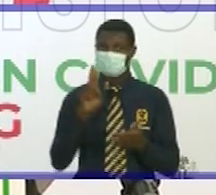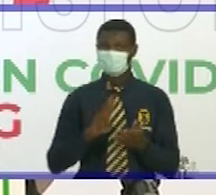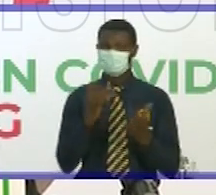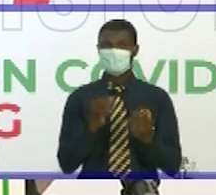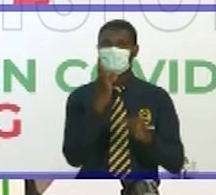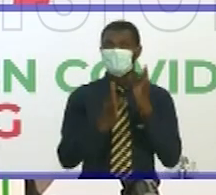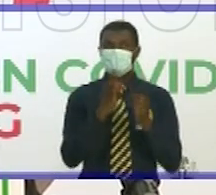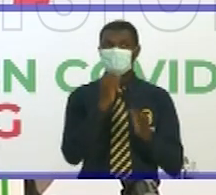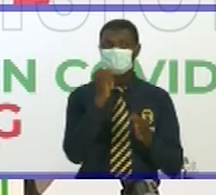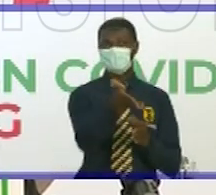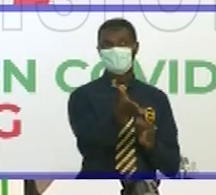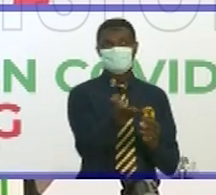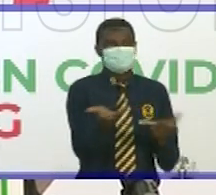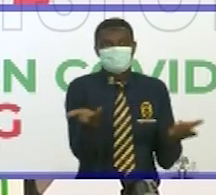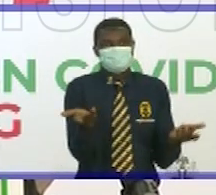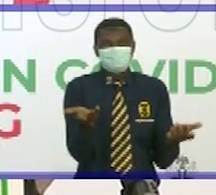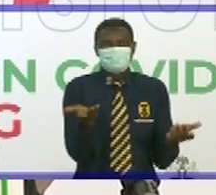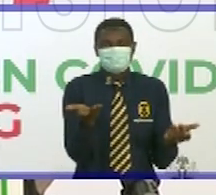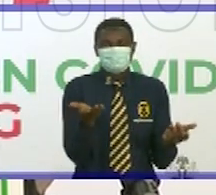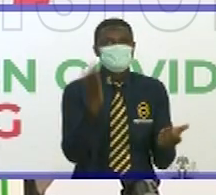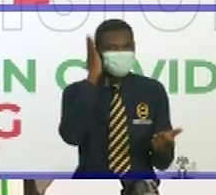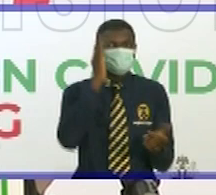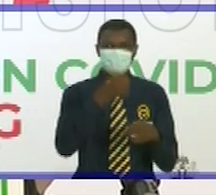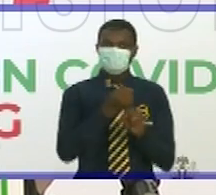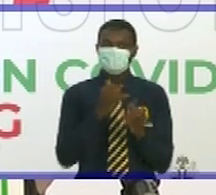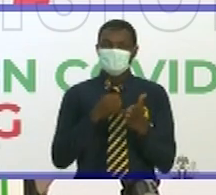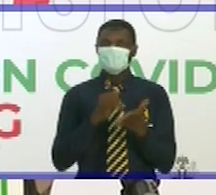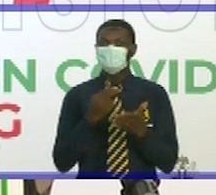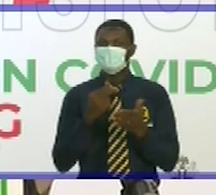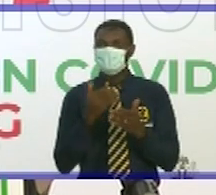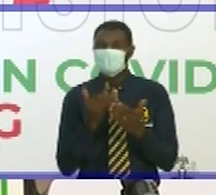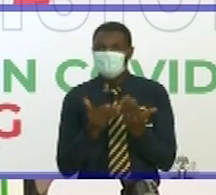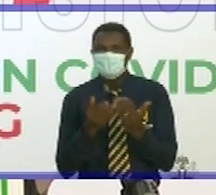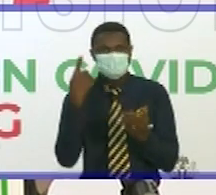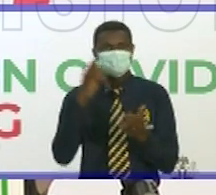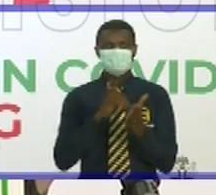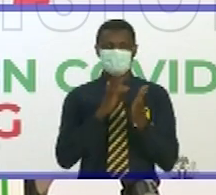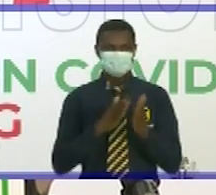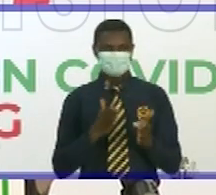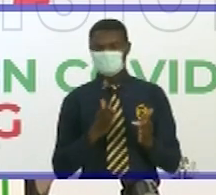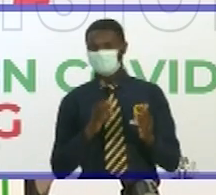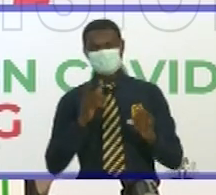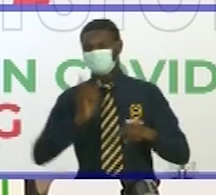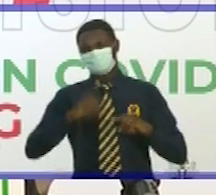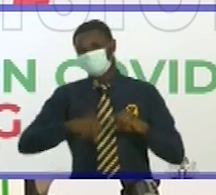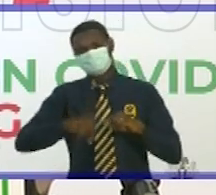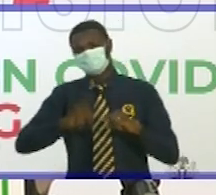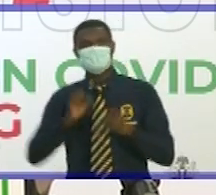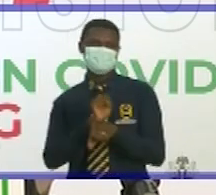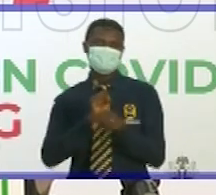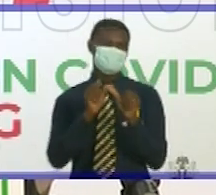nbe o le fa irewesi okan wa fun abi awon kan mi to